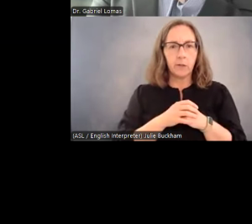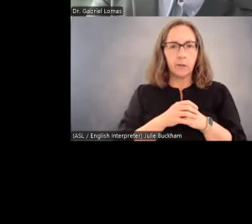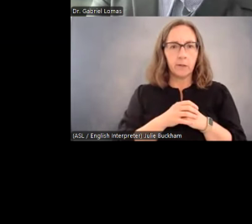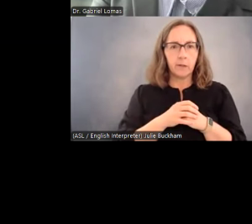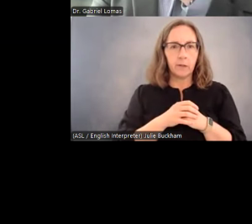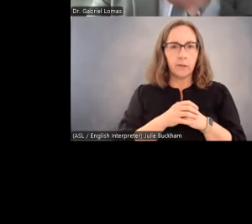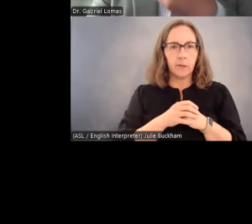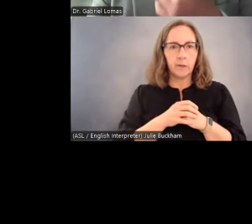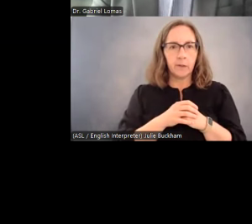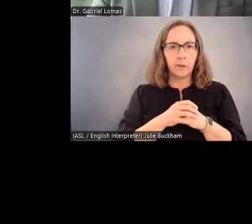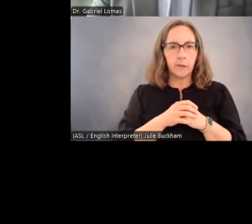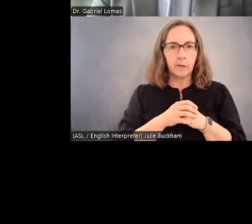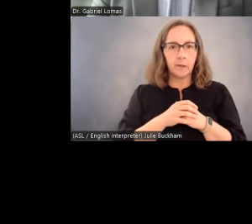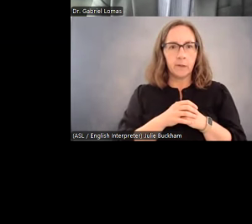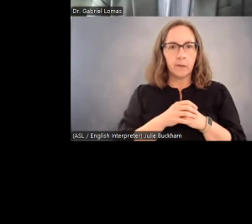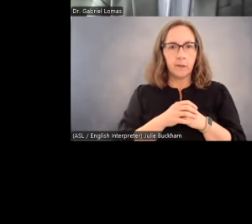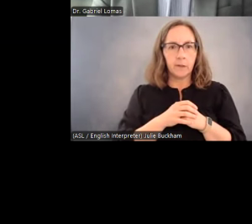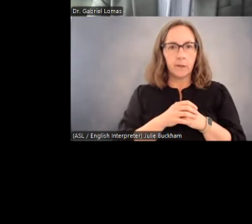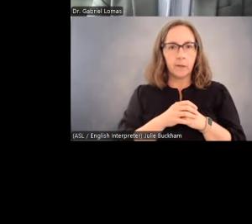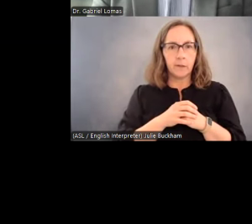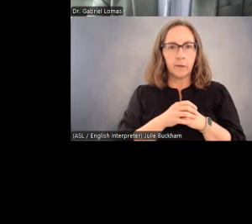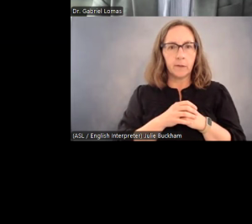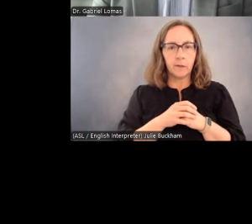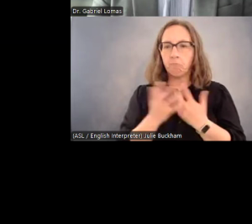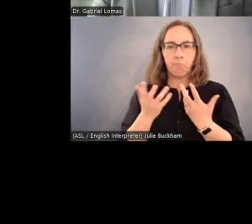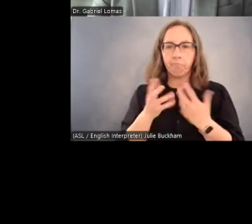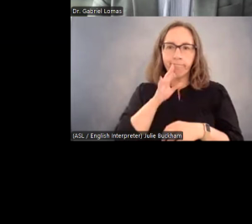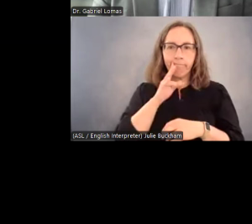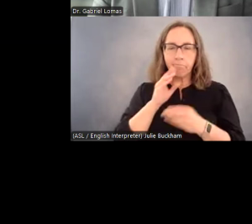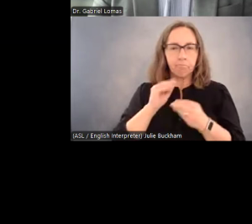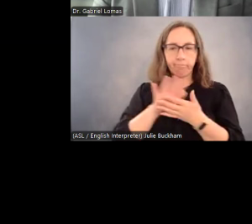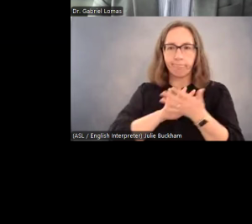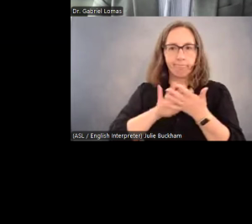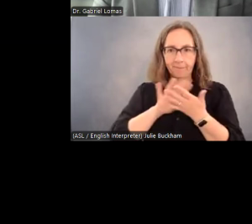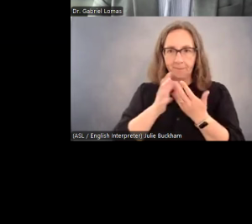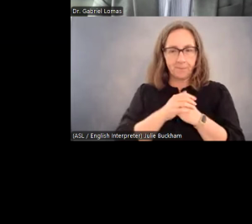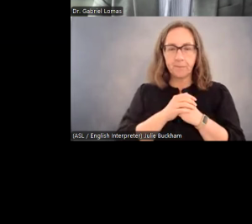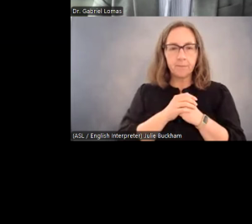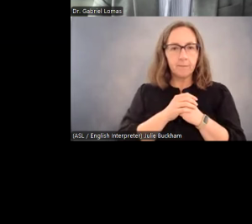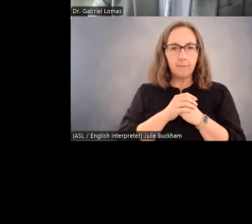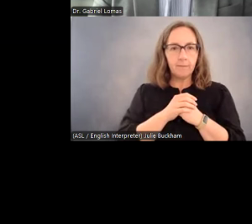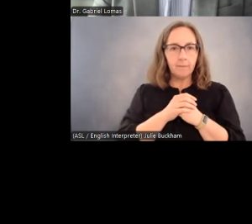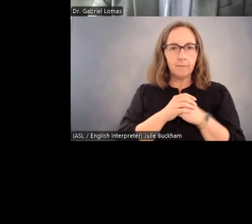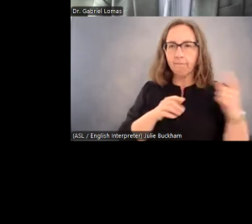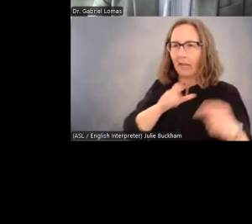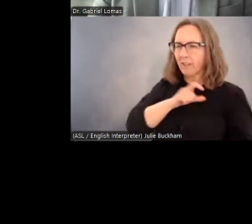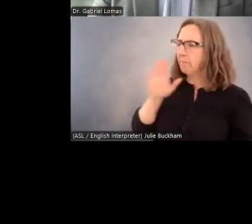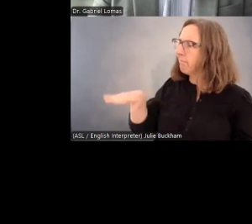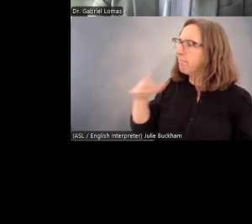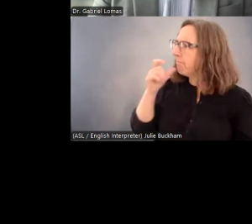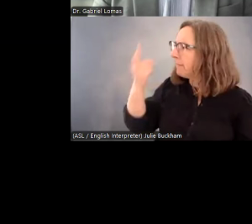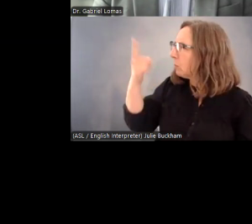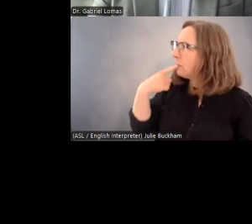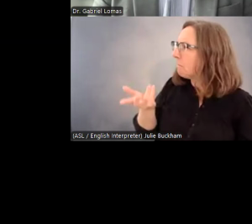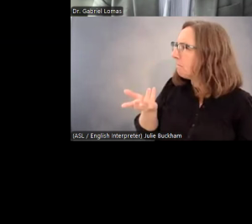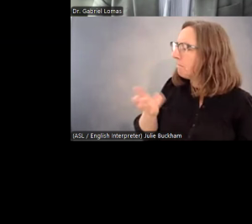My meditation. I'm using bipolar, depression, my diet, and Hang on. I didn't understand that. So is it